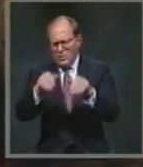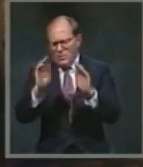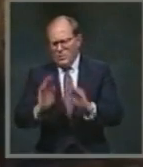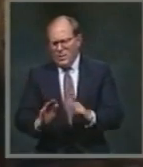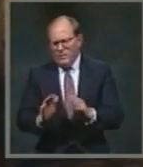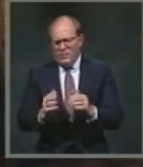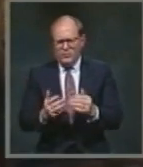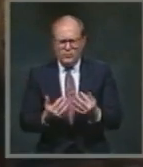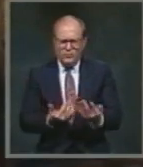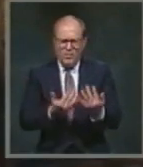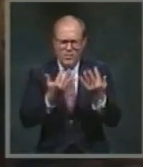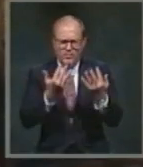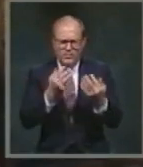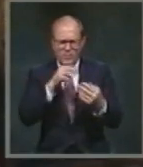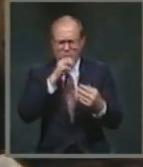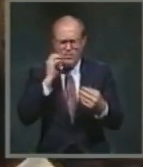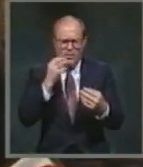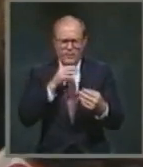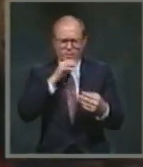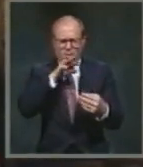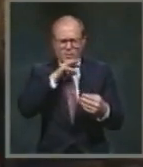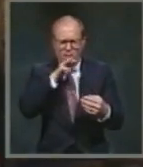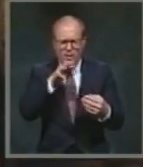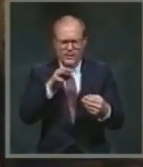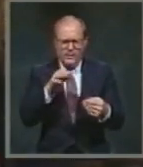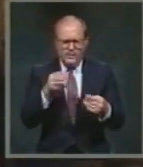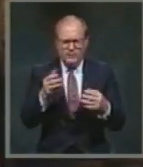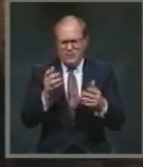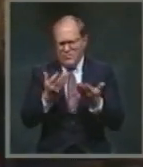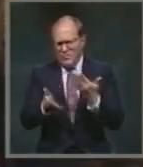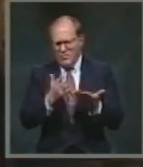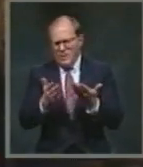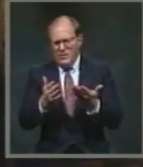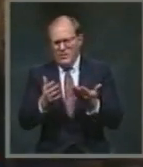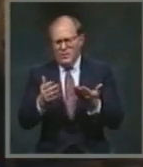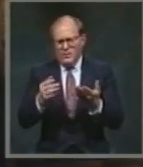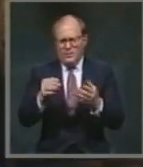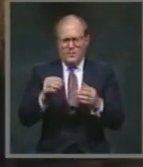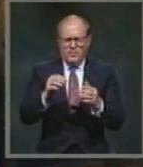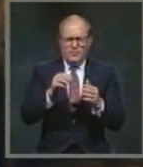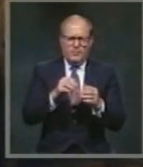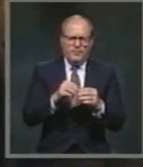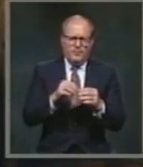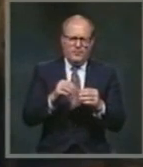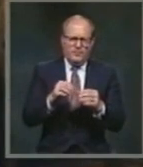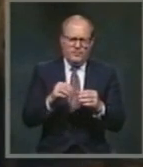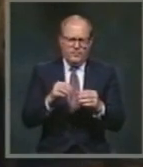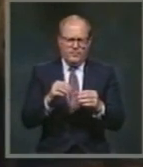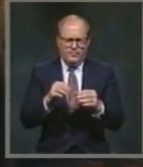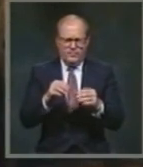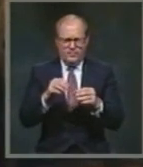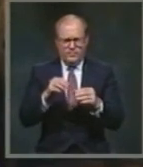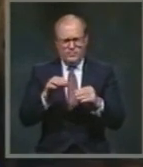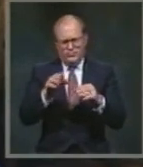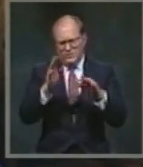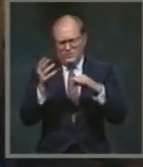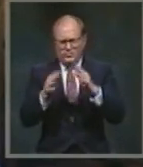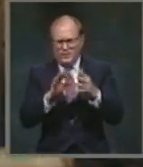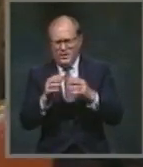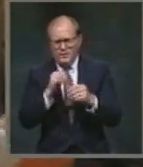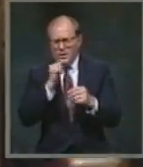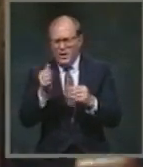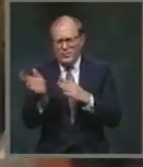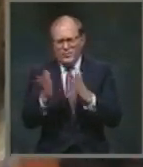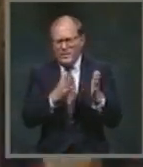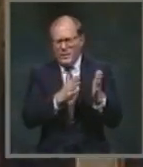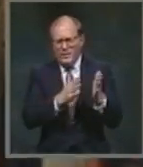with weeds and grass, with the marker tilted to one side maybe and because of the erosion of the earth around it,